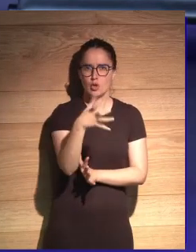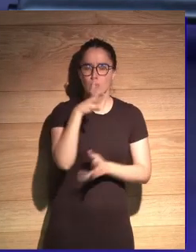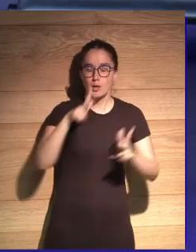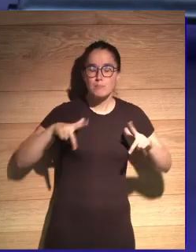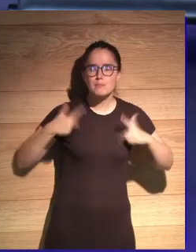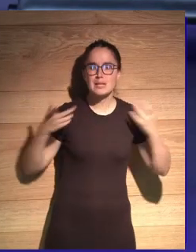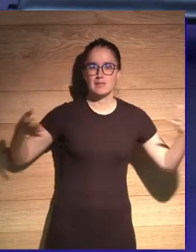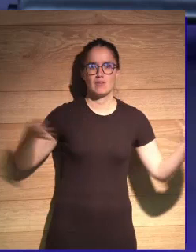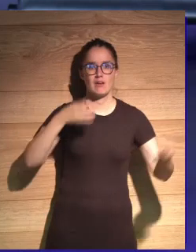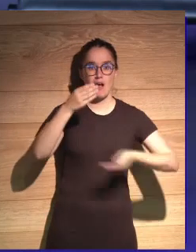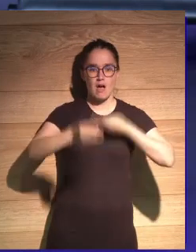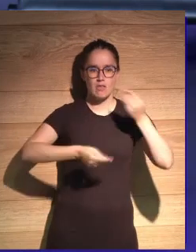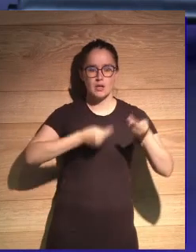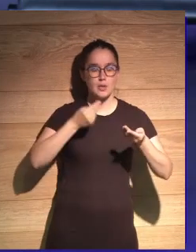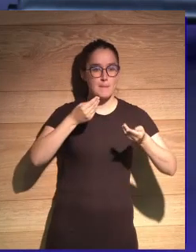games seriously,